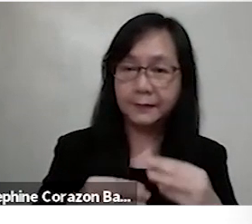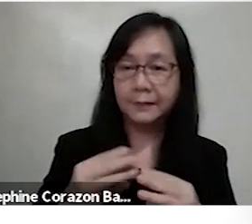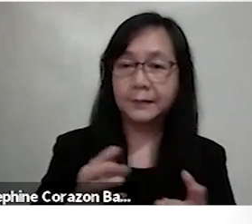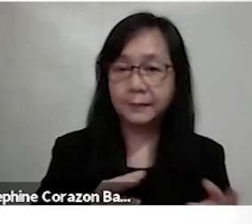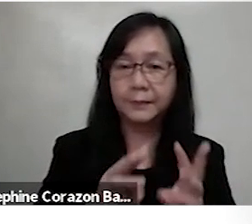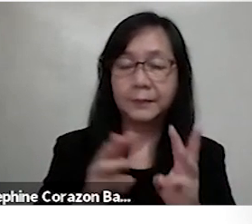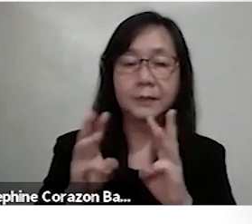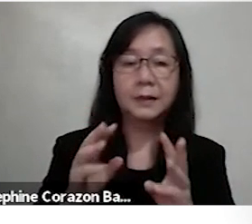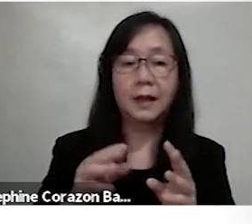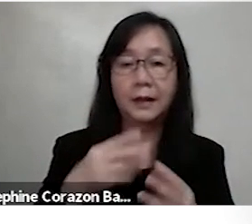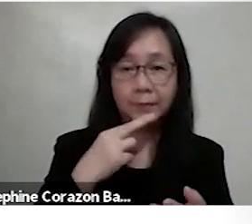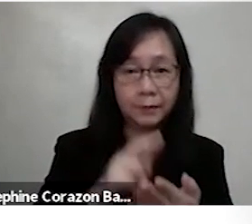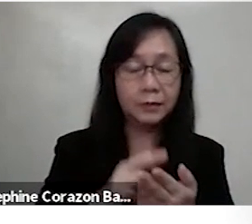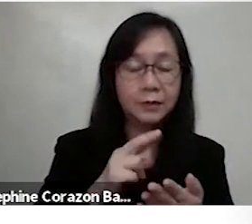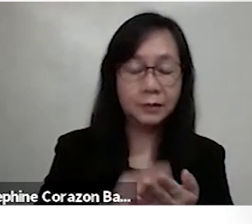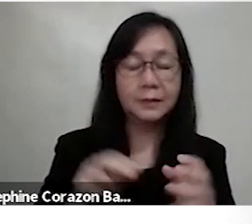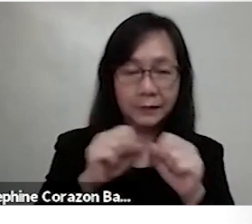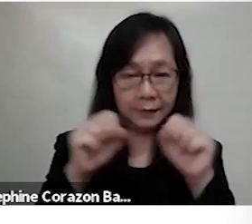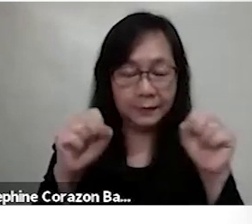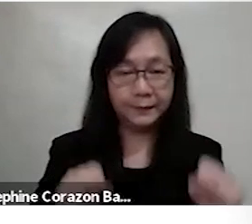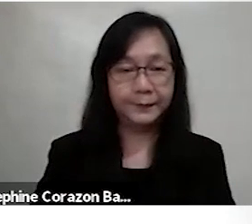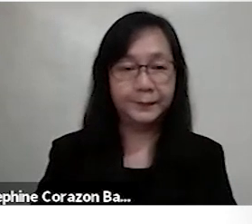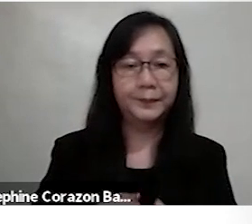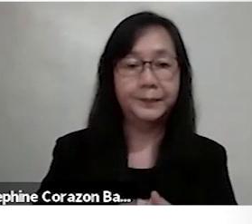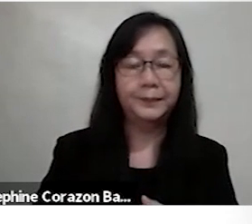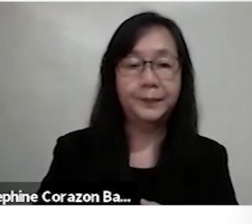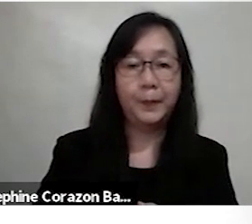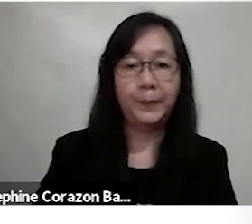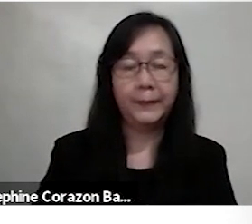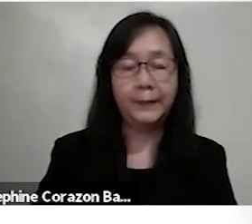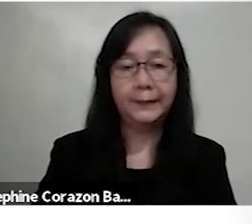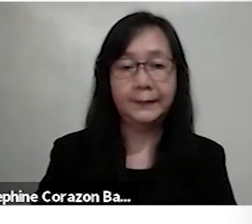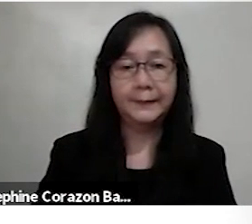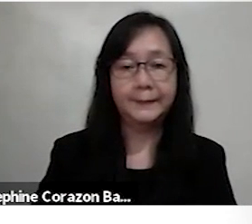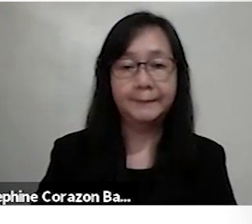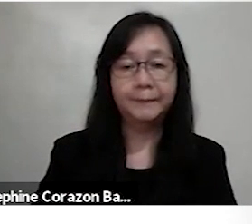Okay, that's all of my presentation, because I think it's linked